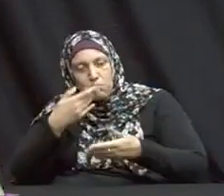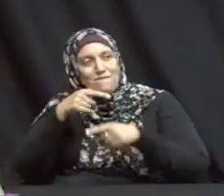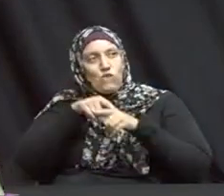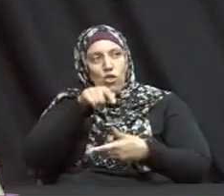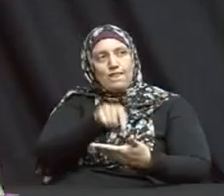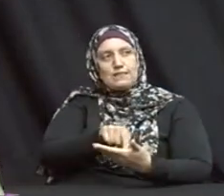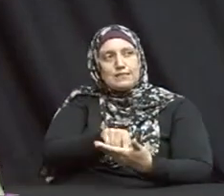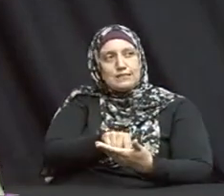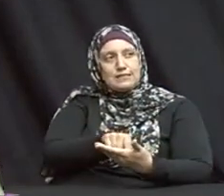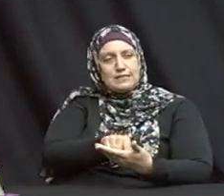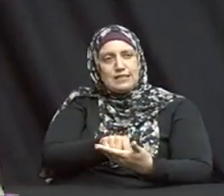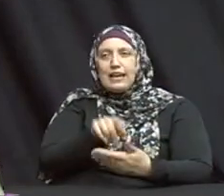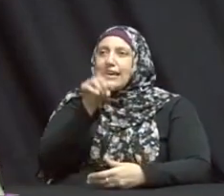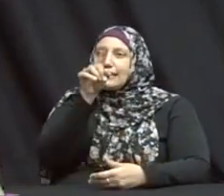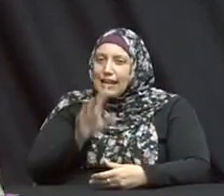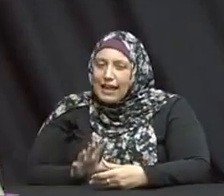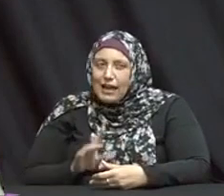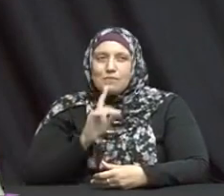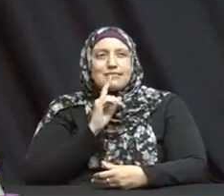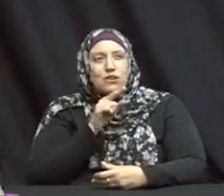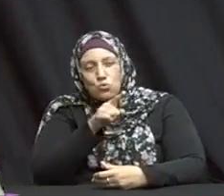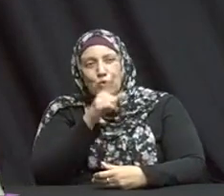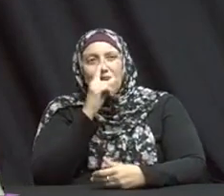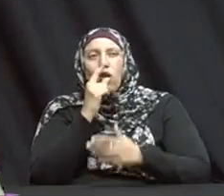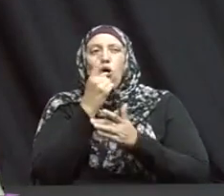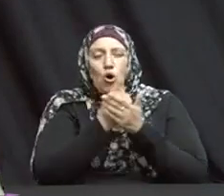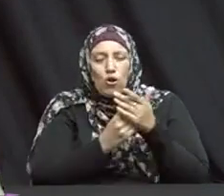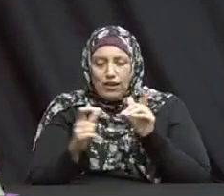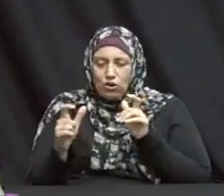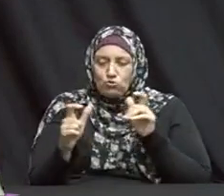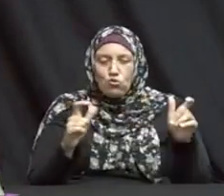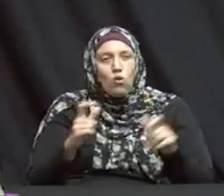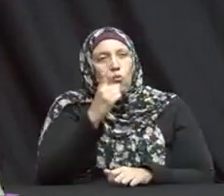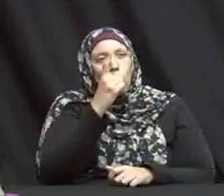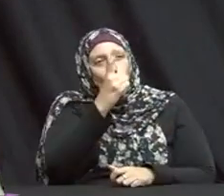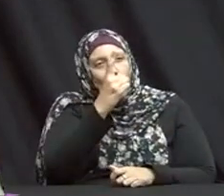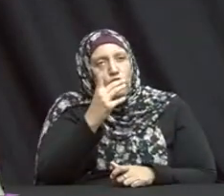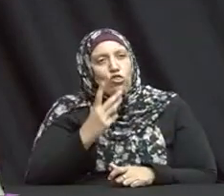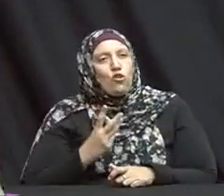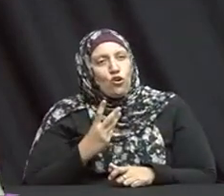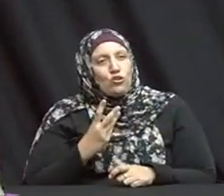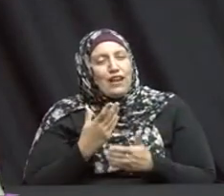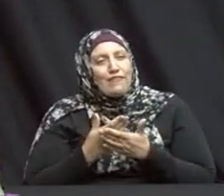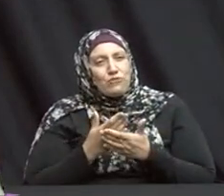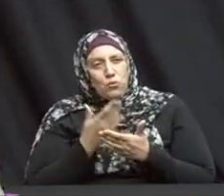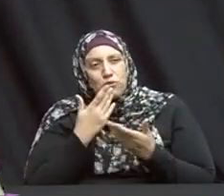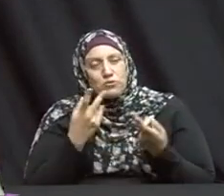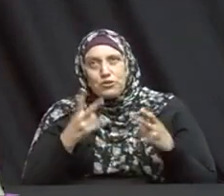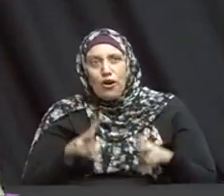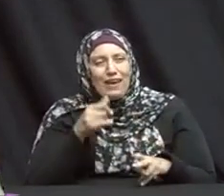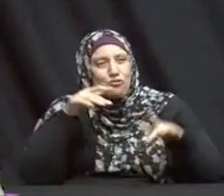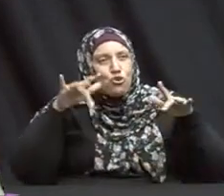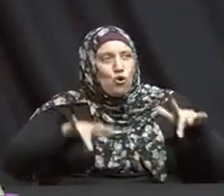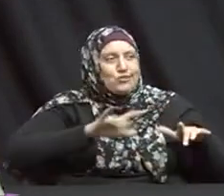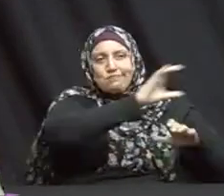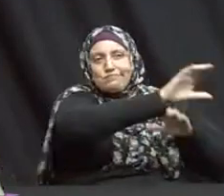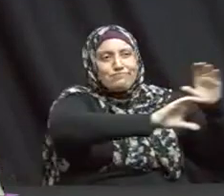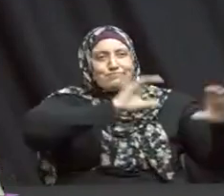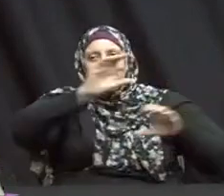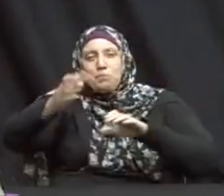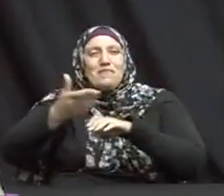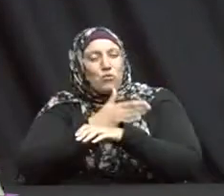have control over only one third of the total estate that I own. Whatever that I own, to the total of one third of it, I have